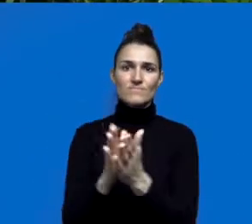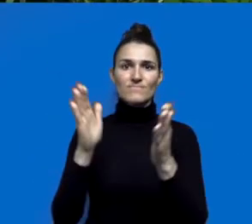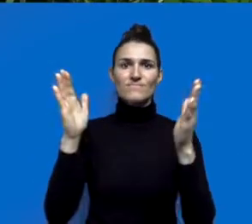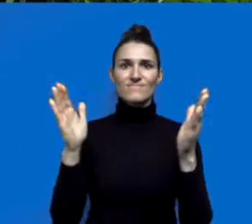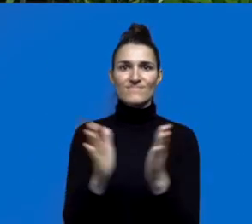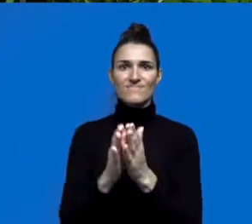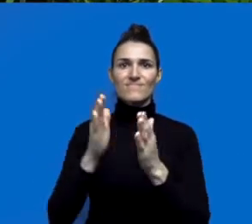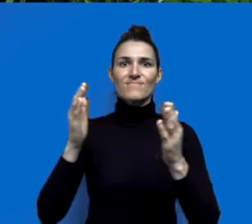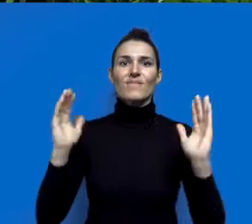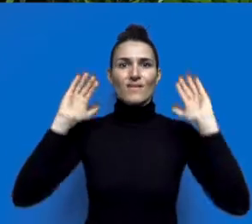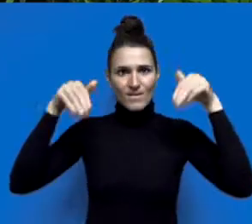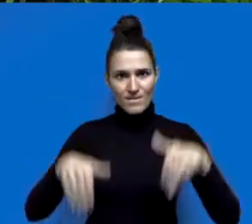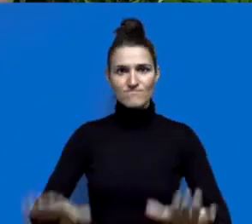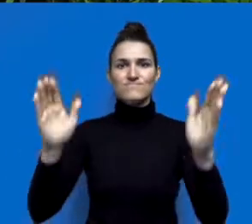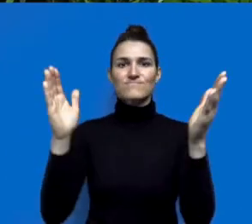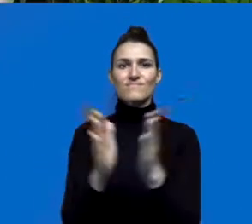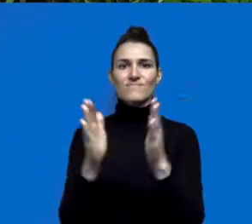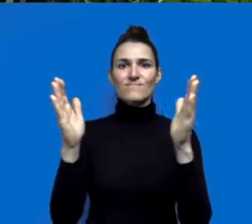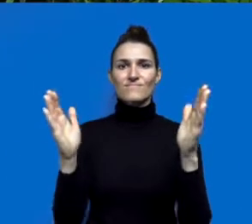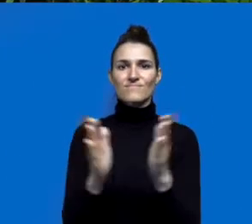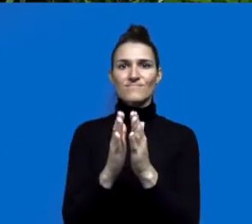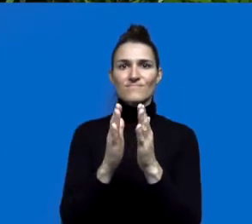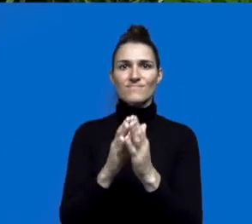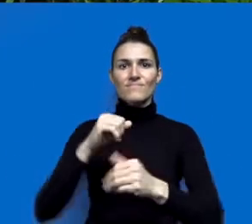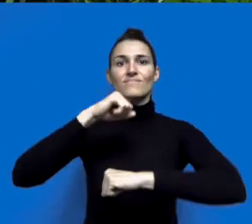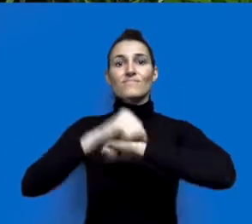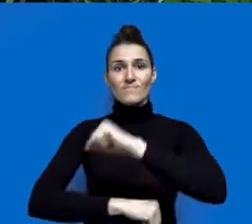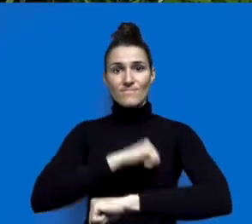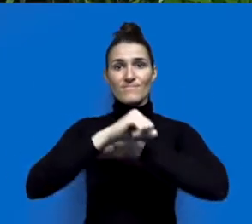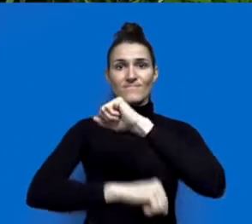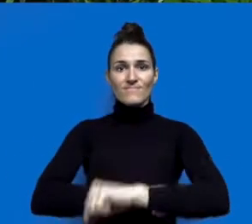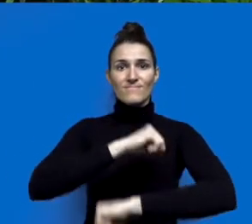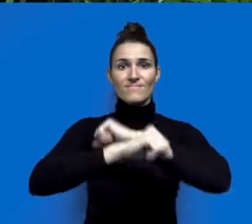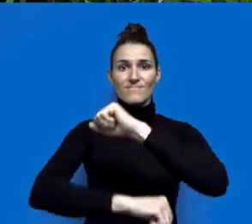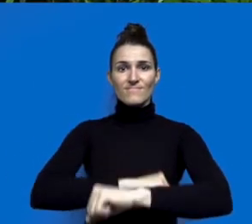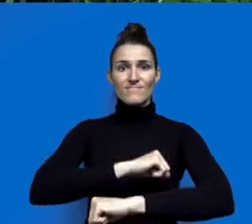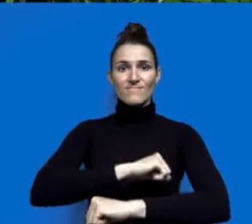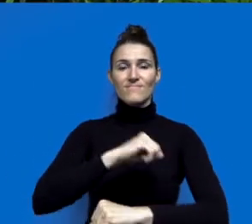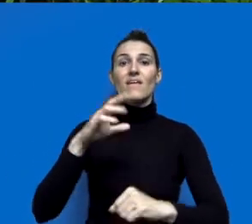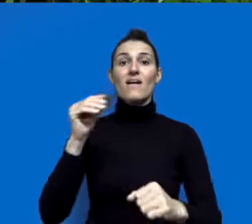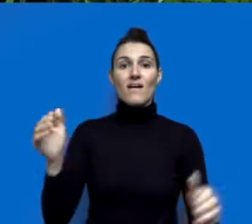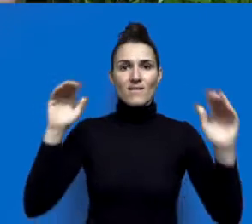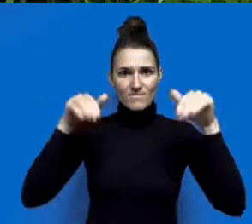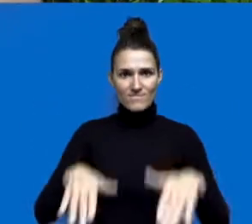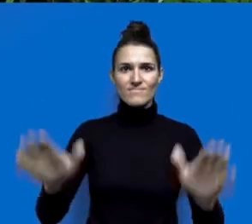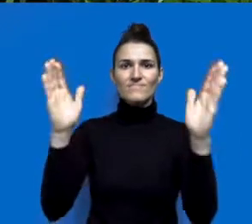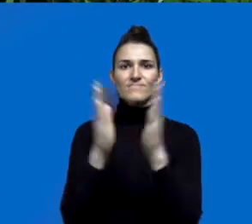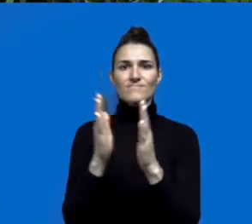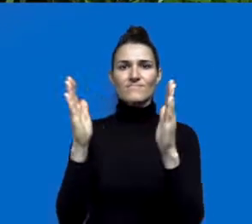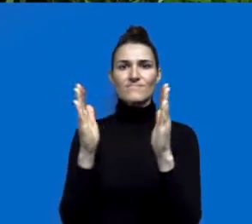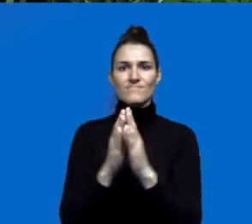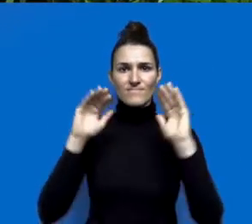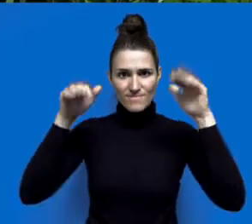A ram sam sam, a ram sam sam, gooly gooly gooly and a